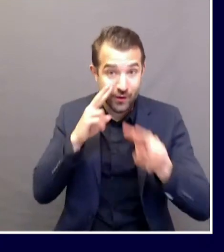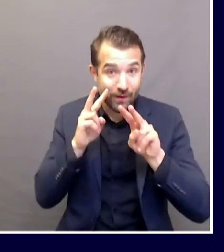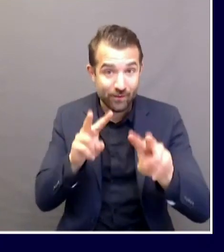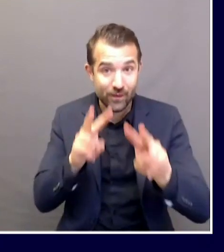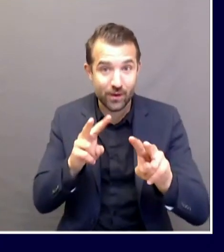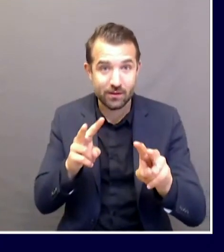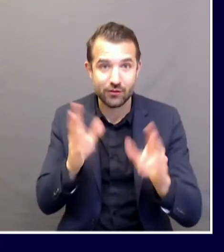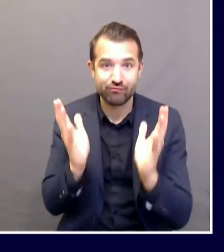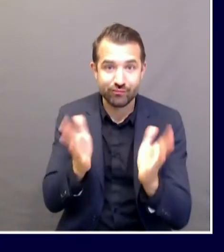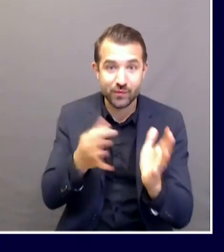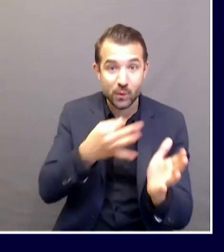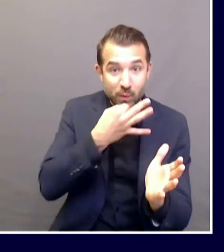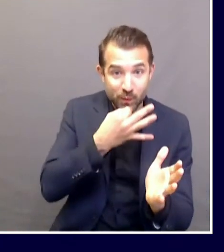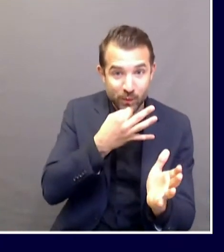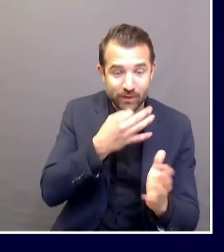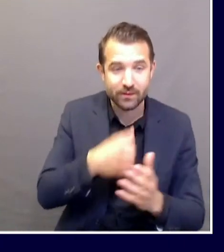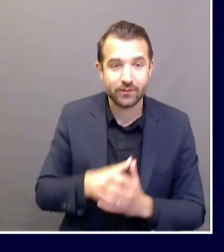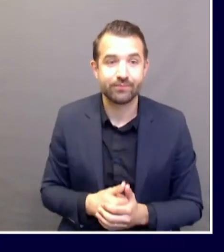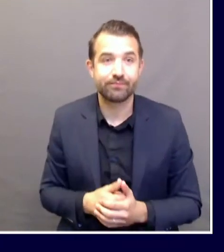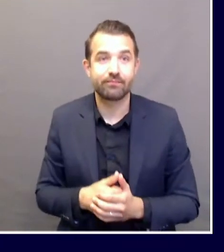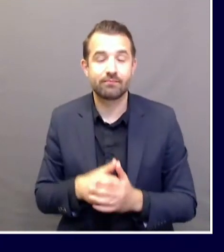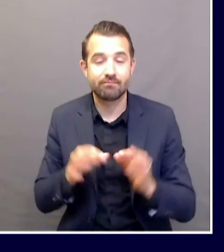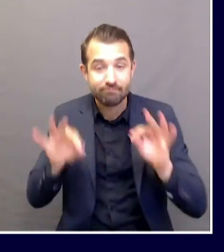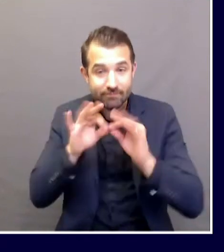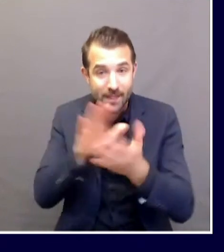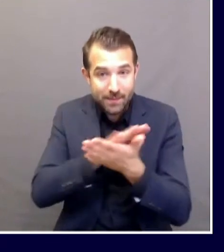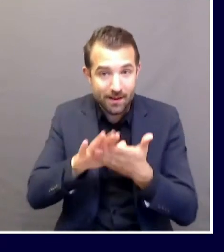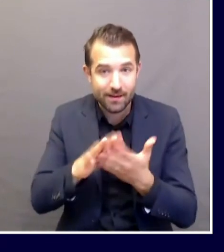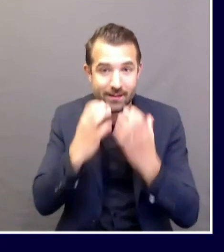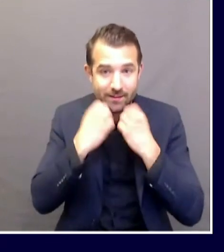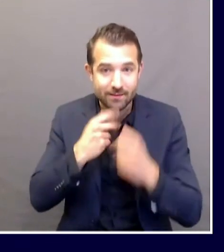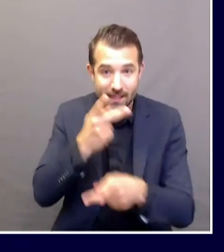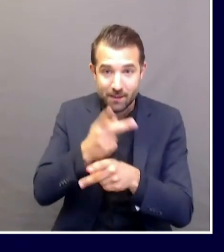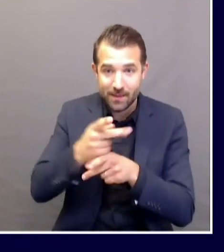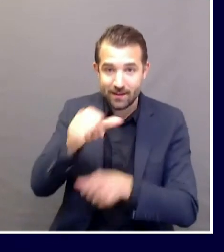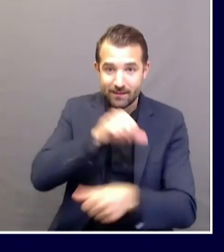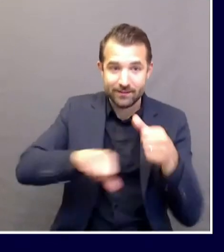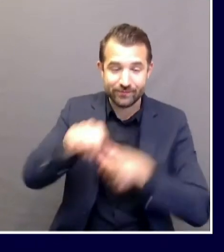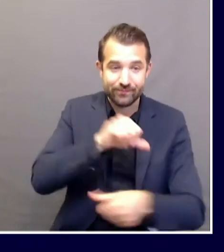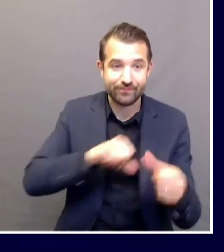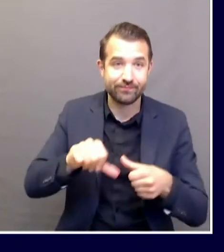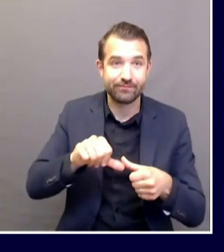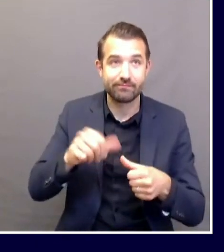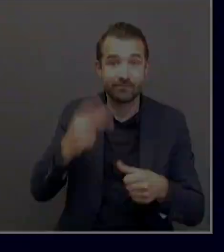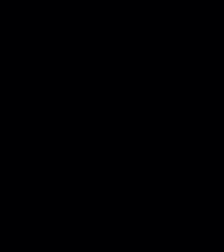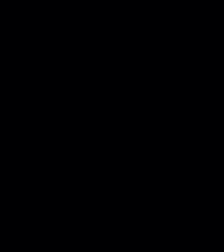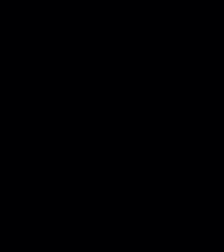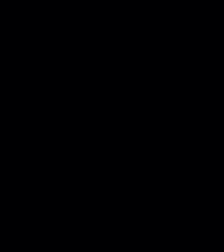In the meantime, as always, be kind, take care of one another. We'll catch up with everyone next week.